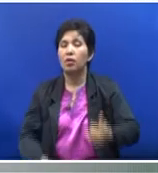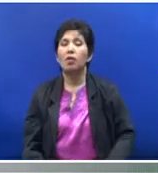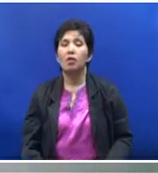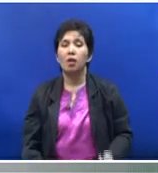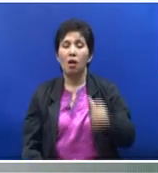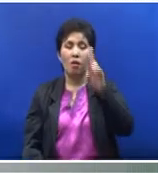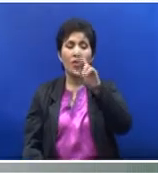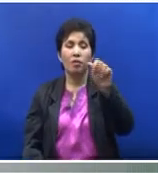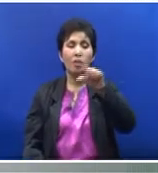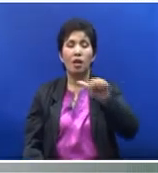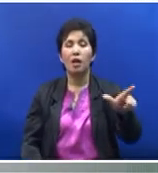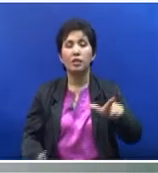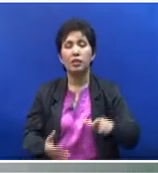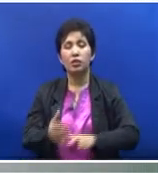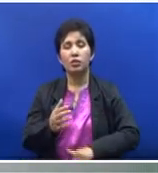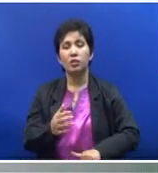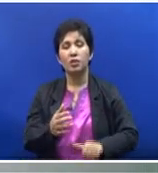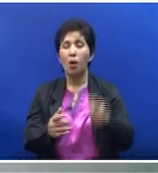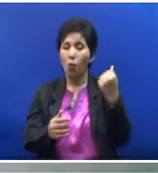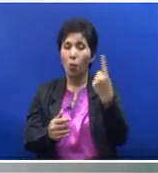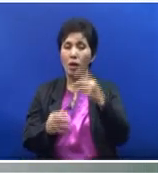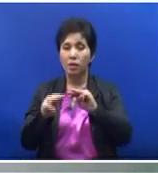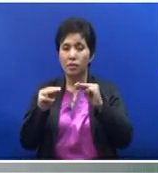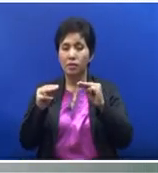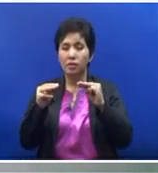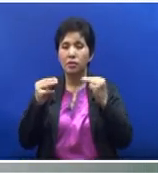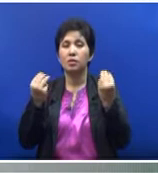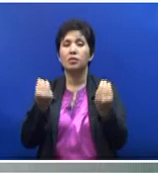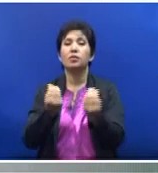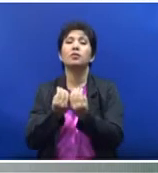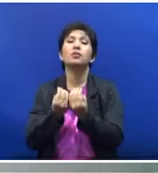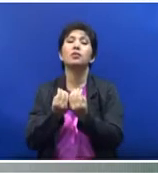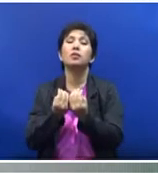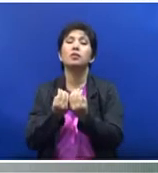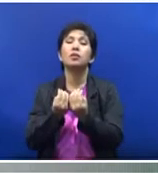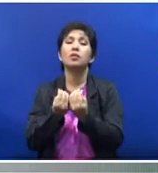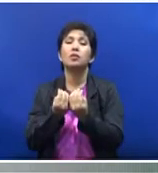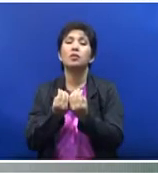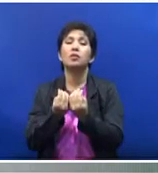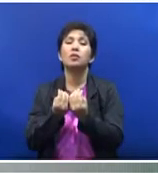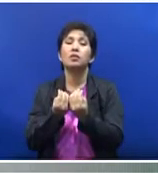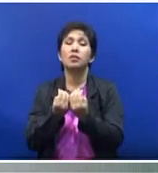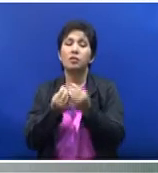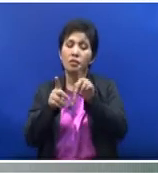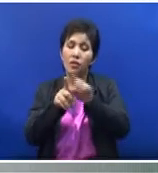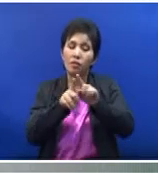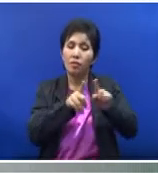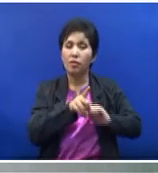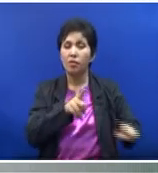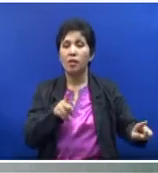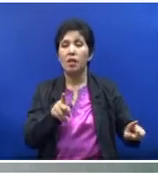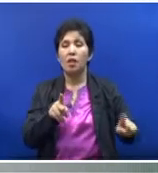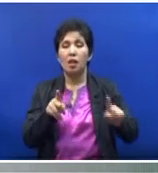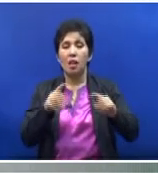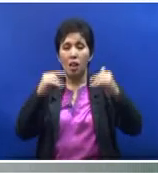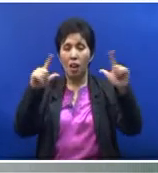and civilization. Okay, one society, it begins with the savagery level, and